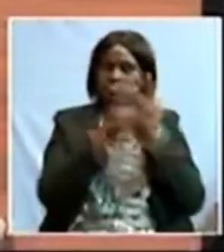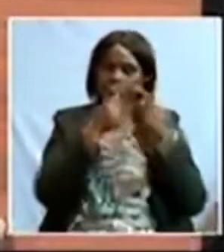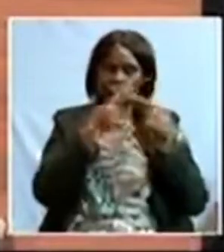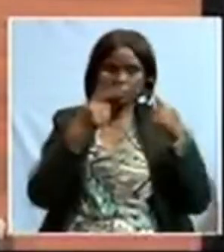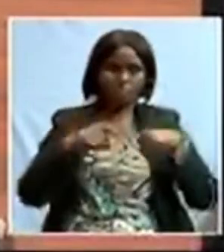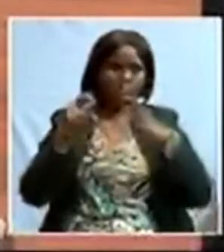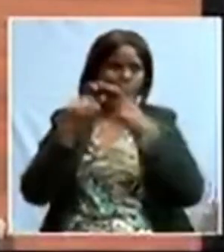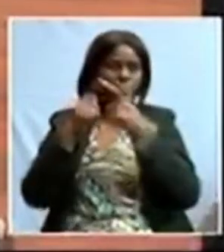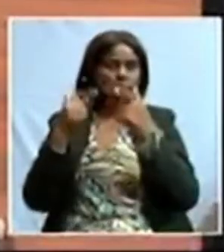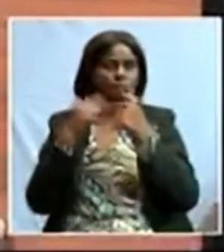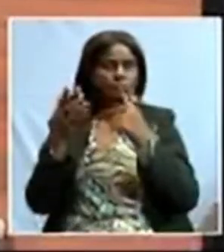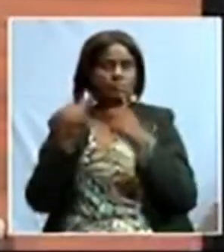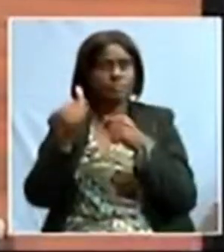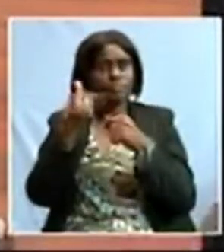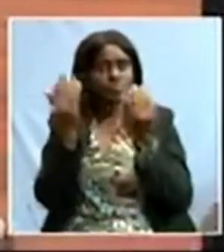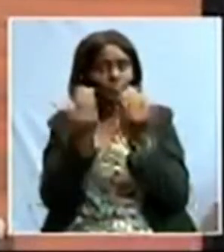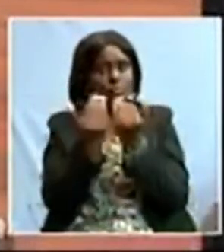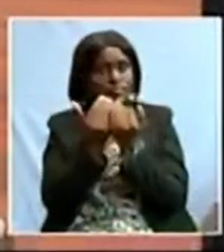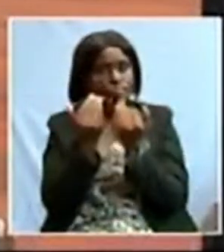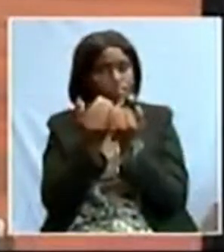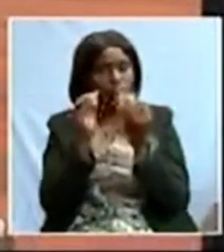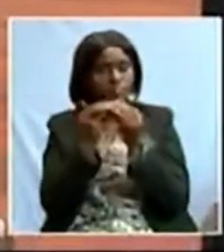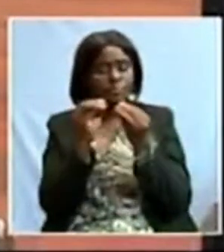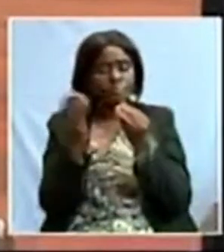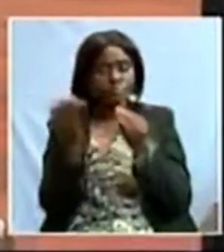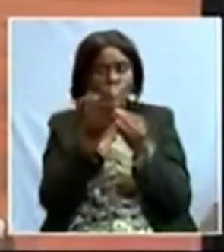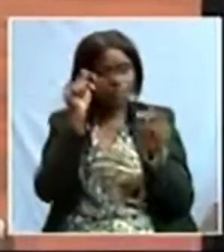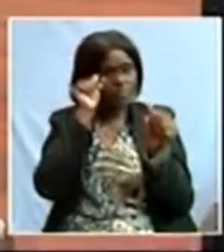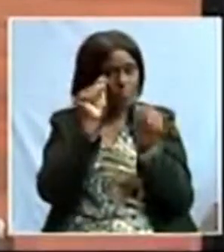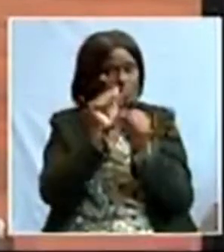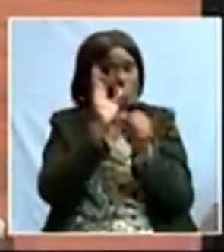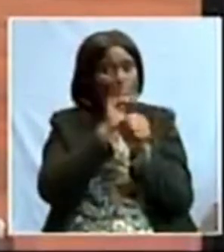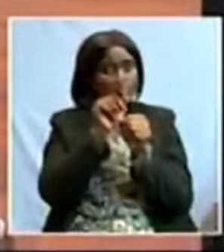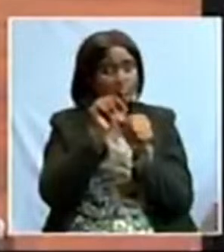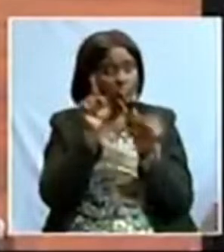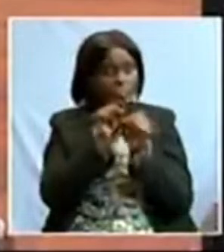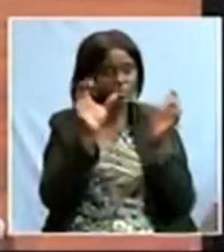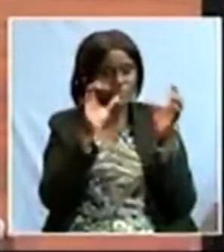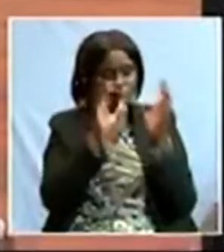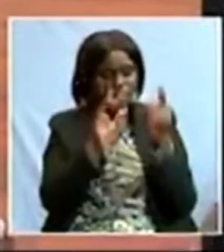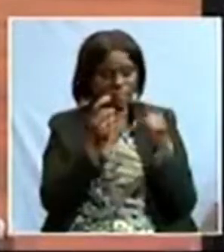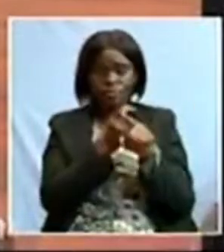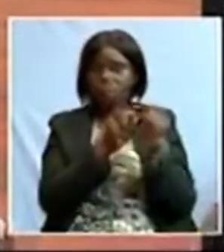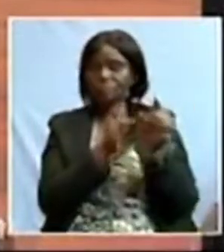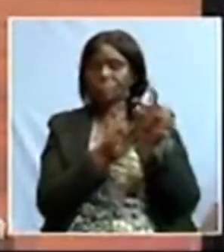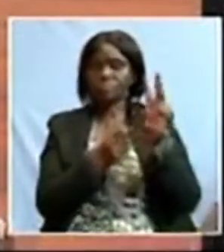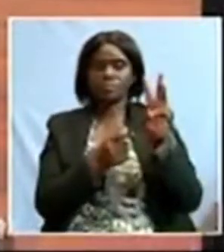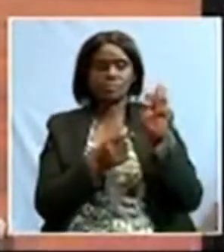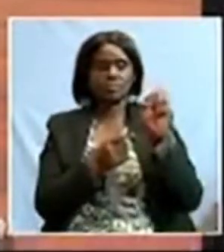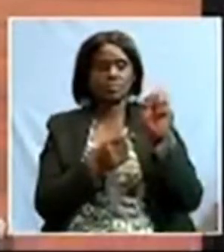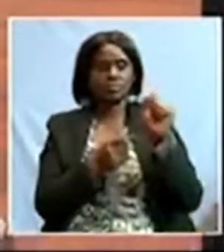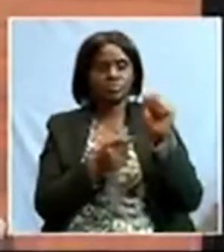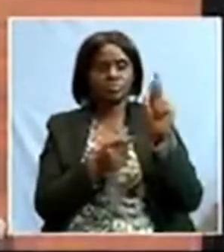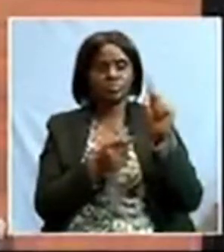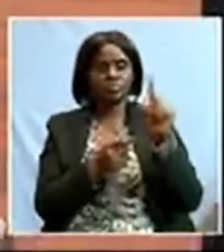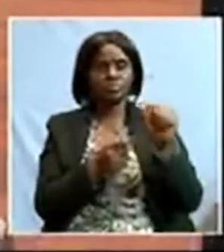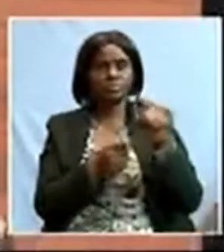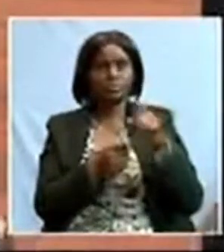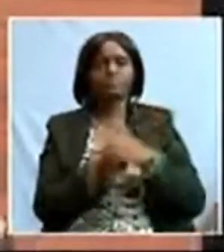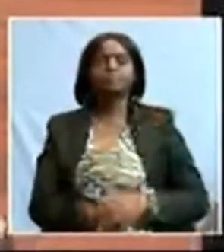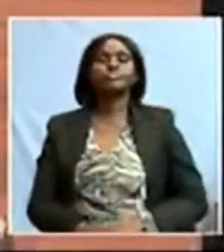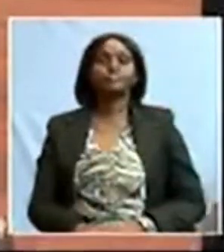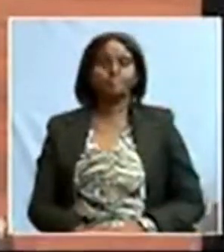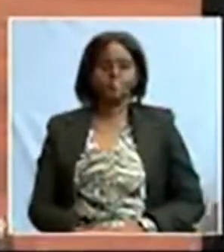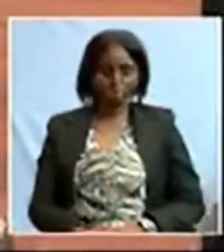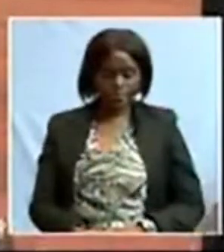challenges. So did you seek the consent of the councillors from the wards that you have not serviced?